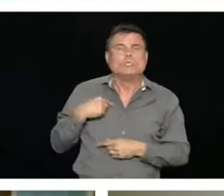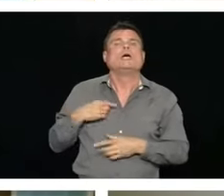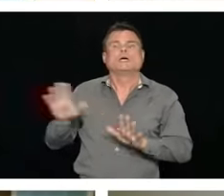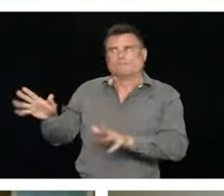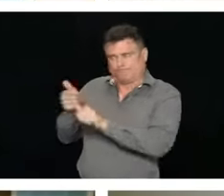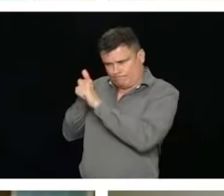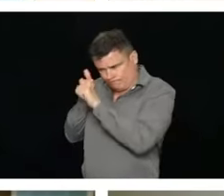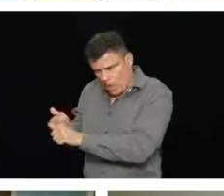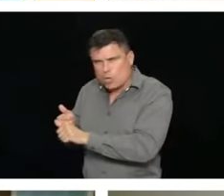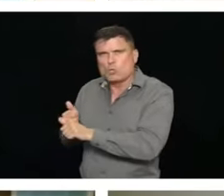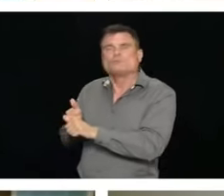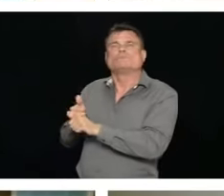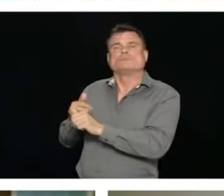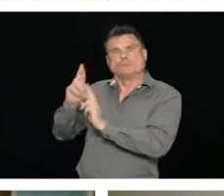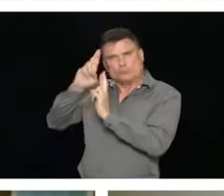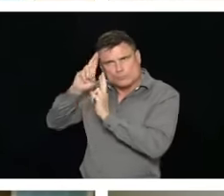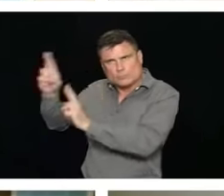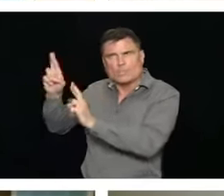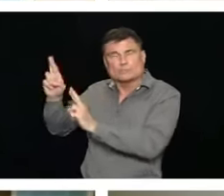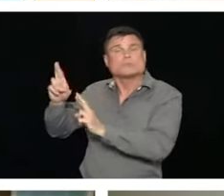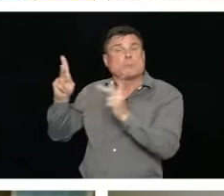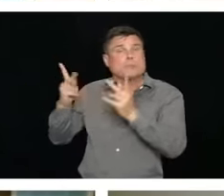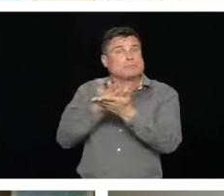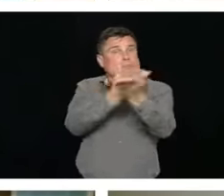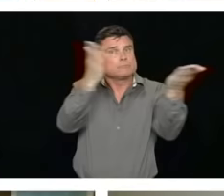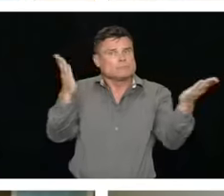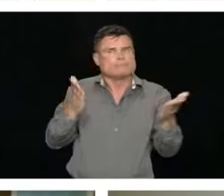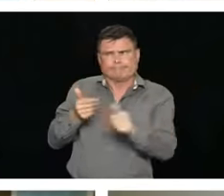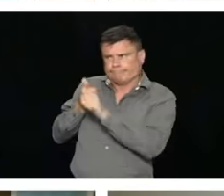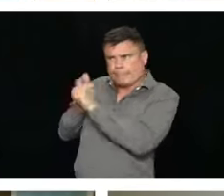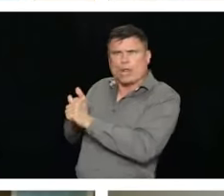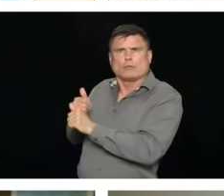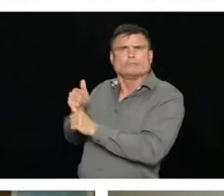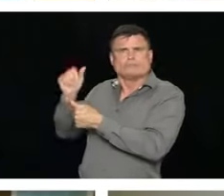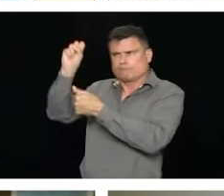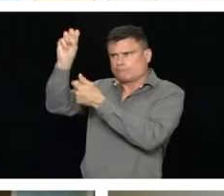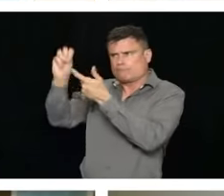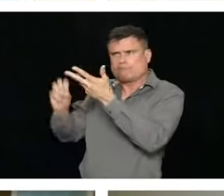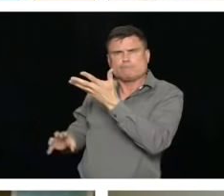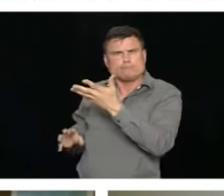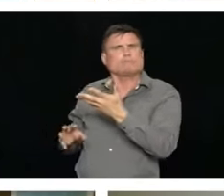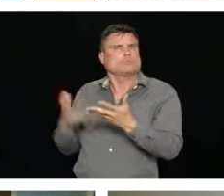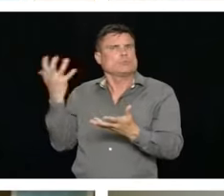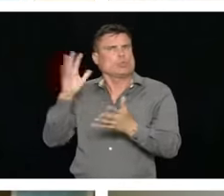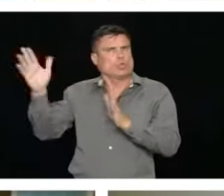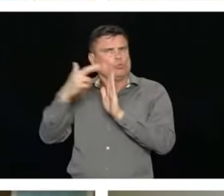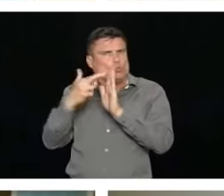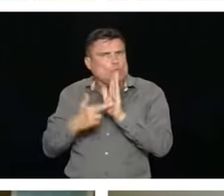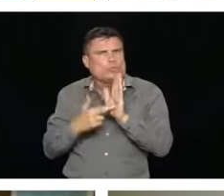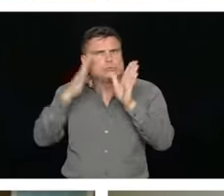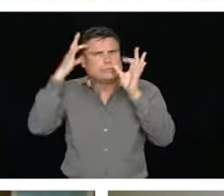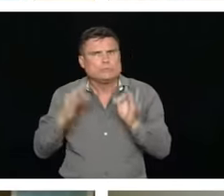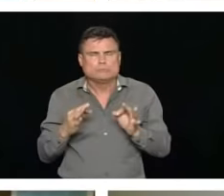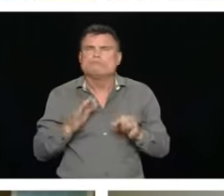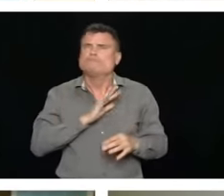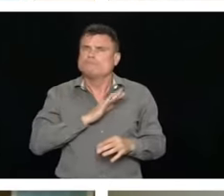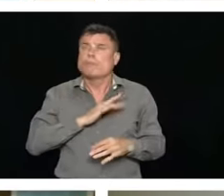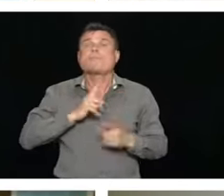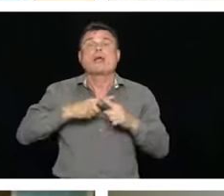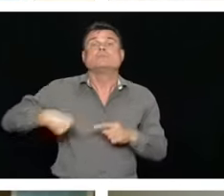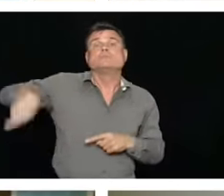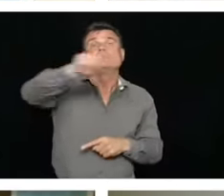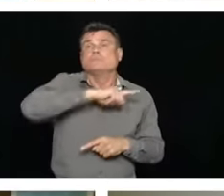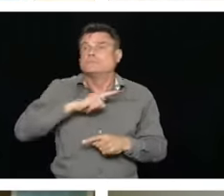incredible collaboration amongst the education partners throughout this process. And I'm thankful to government for that and to the minister for